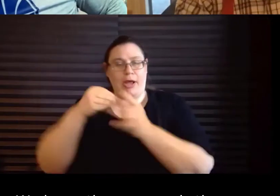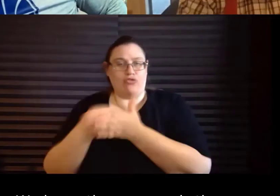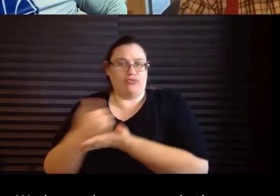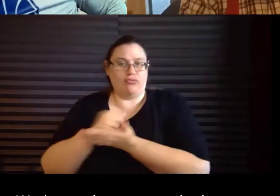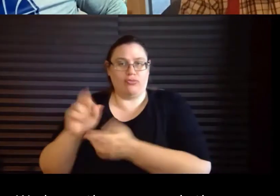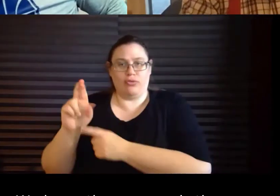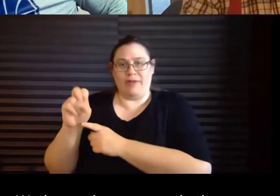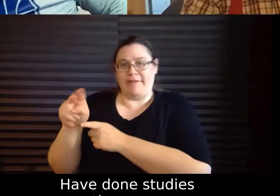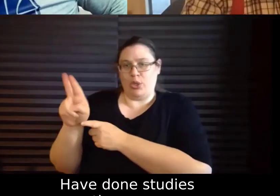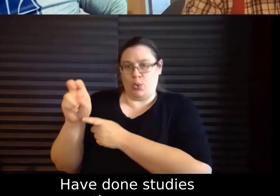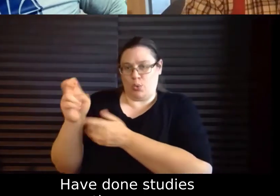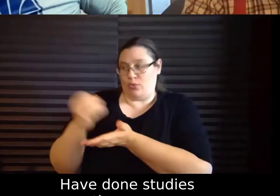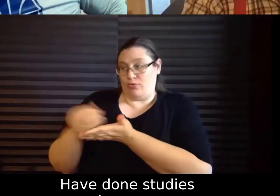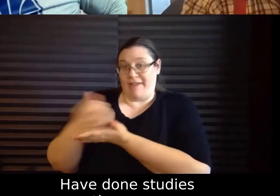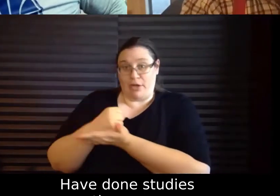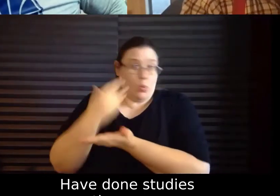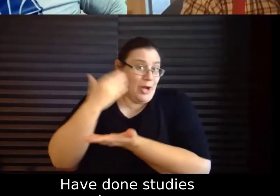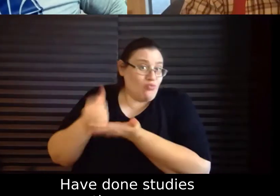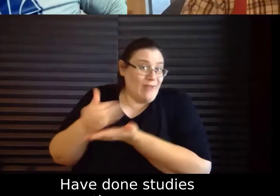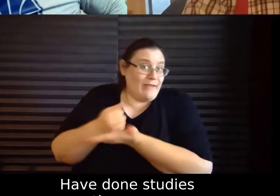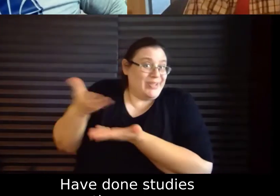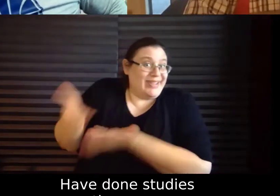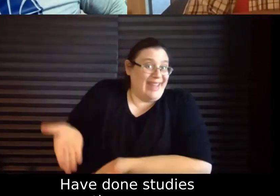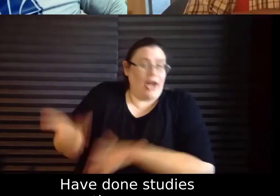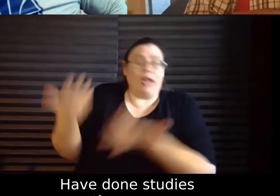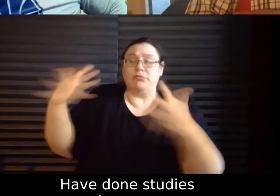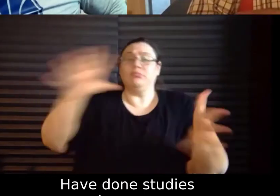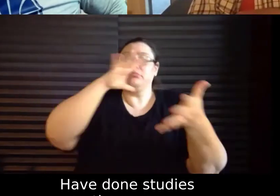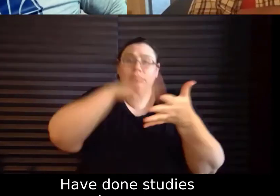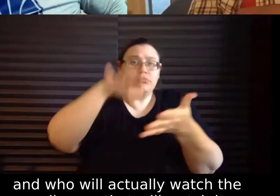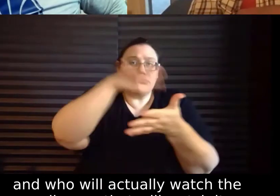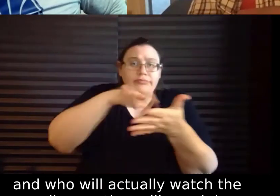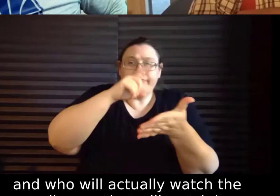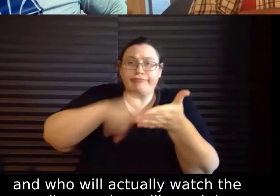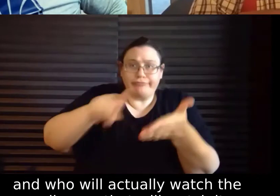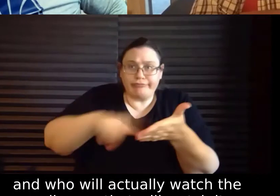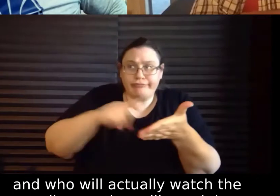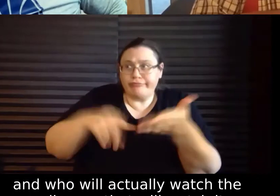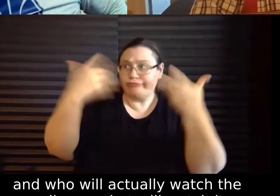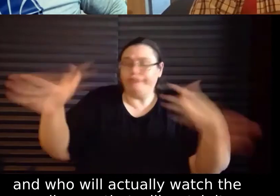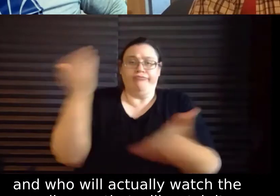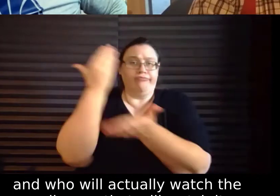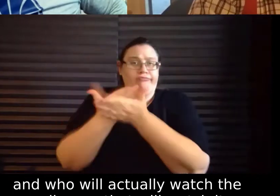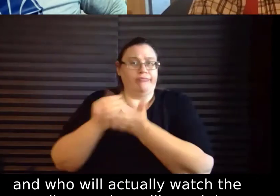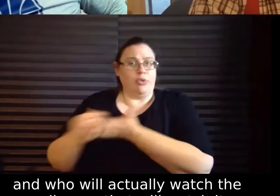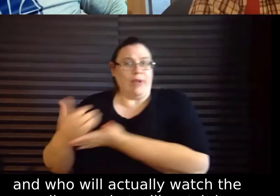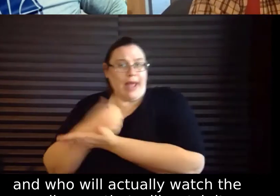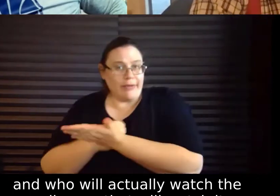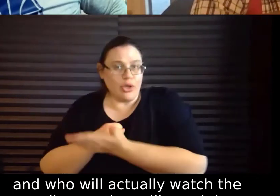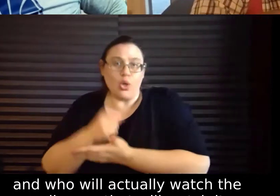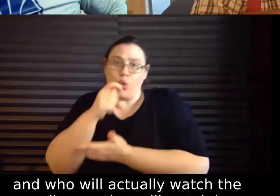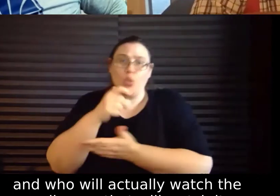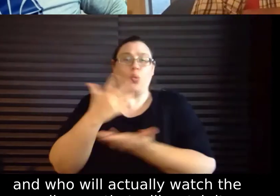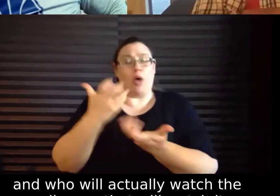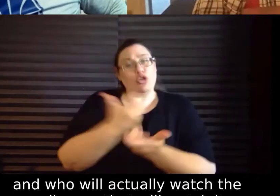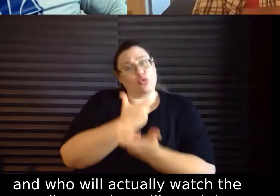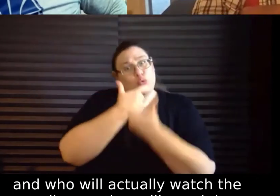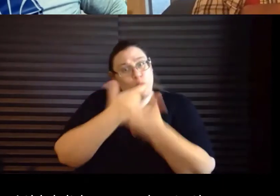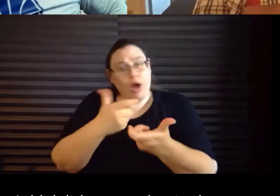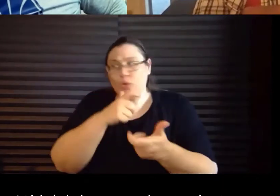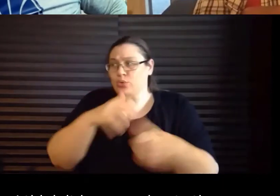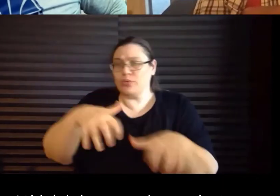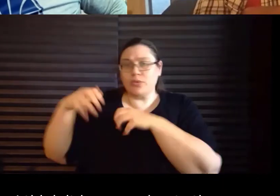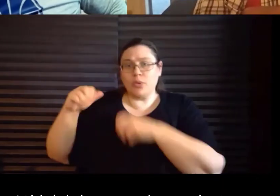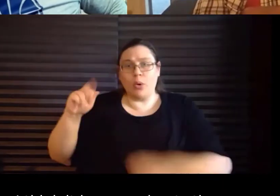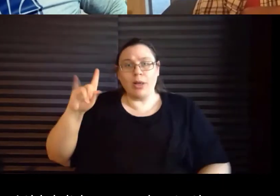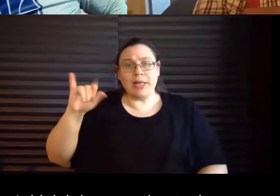the revenue is there. We've done studies on the revenue and who will actually watch, the audiences that will watch it.